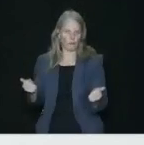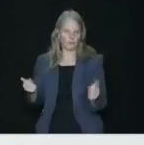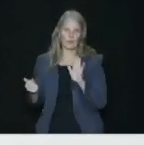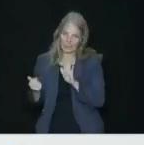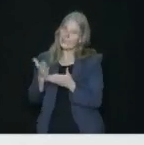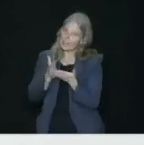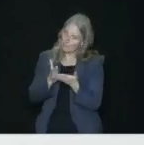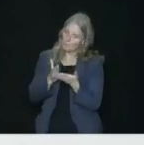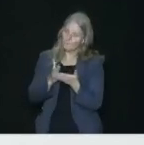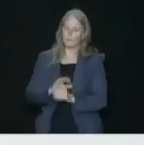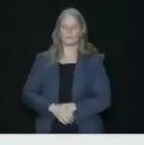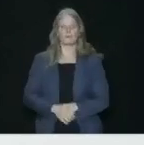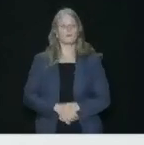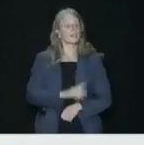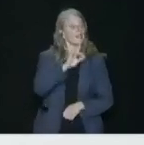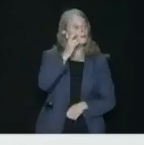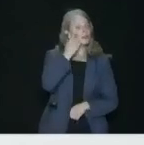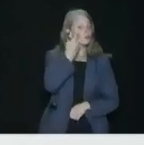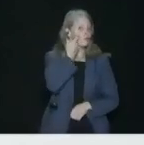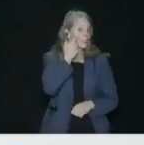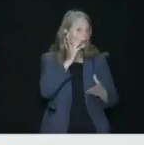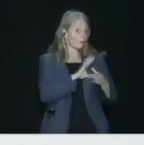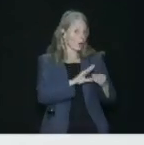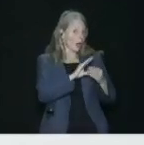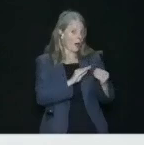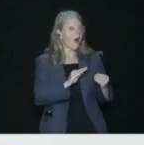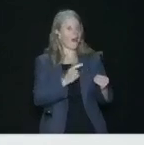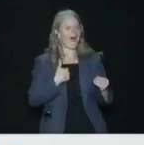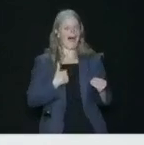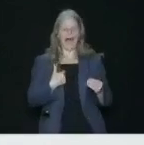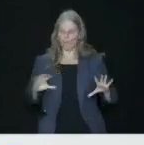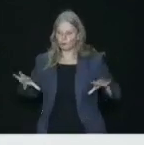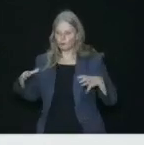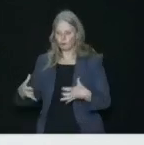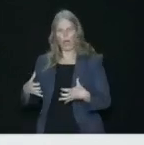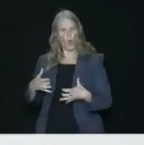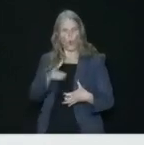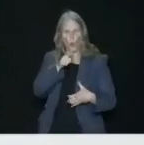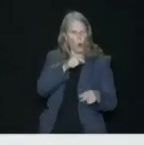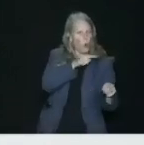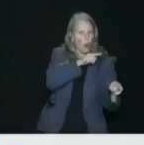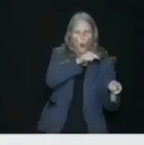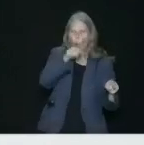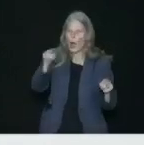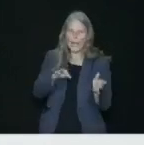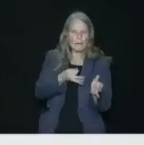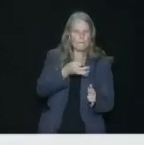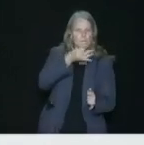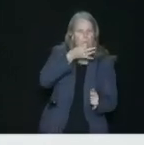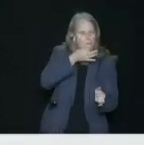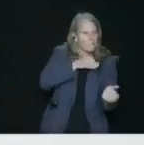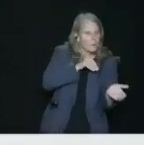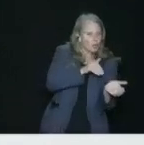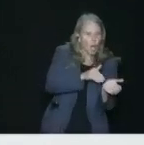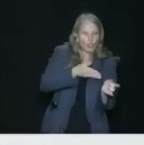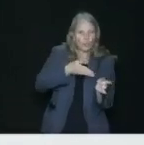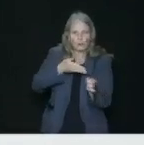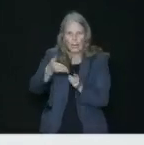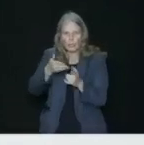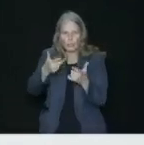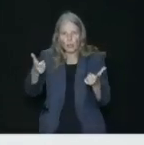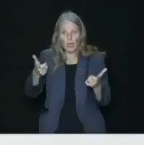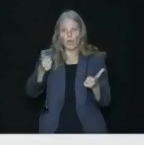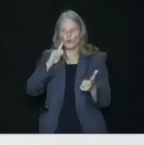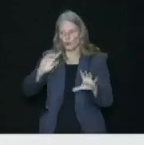of all this, as the minister said, I brought together experts and practitioners from across the country to provide the government